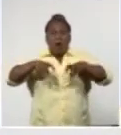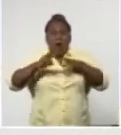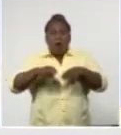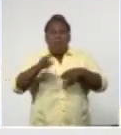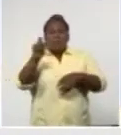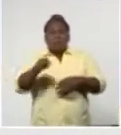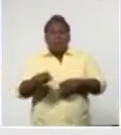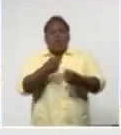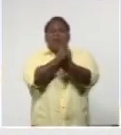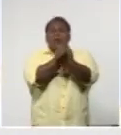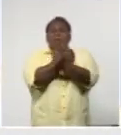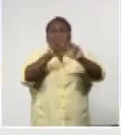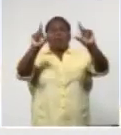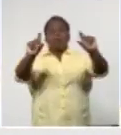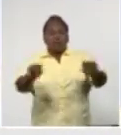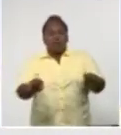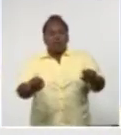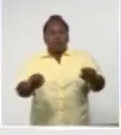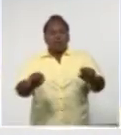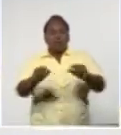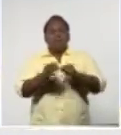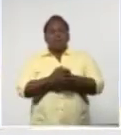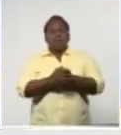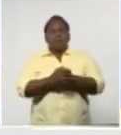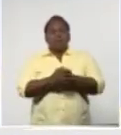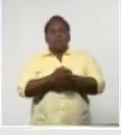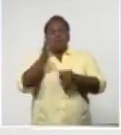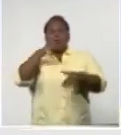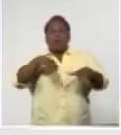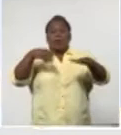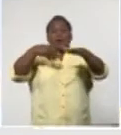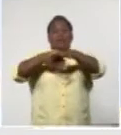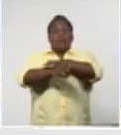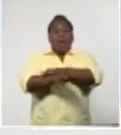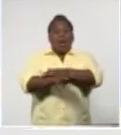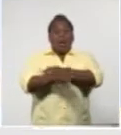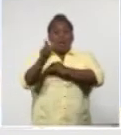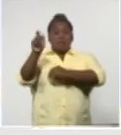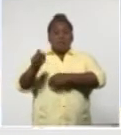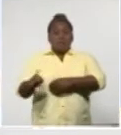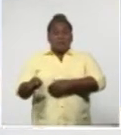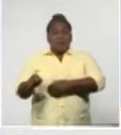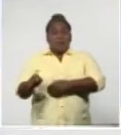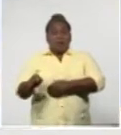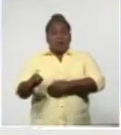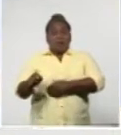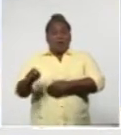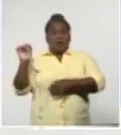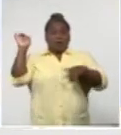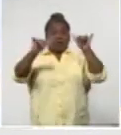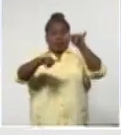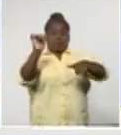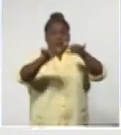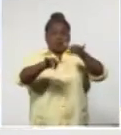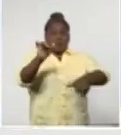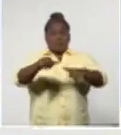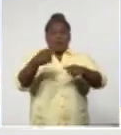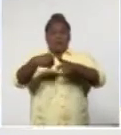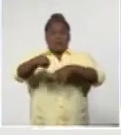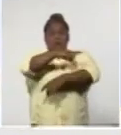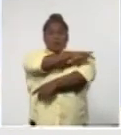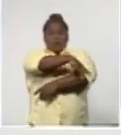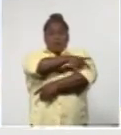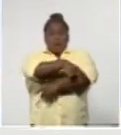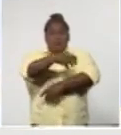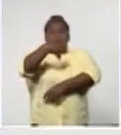screening, of the existence of less epidemiological risks, the lack of